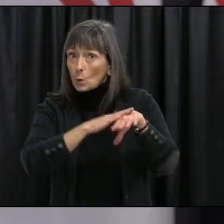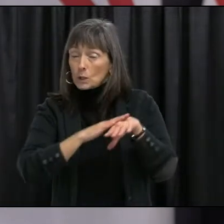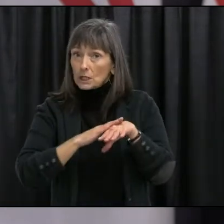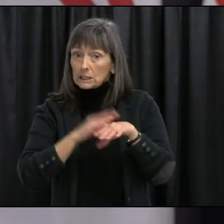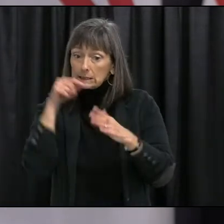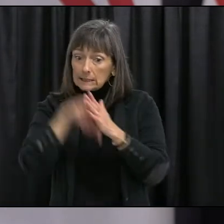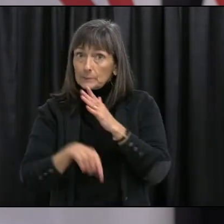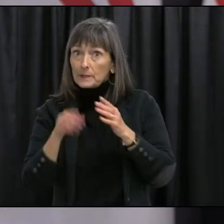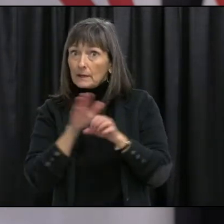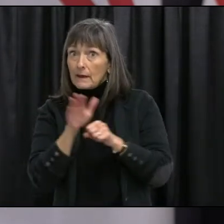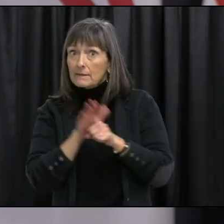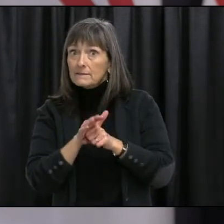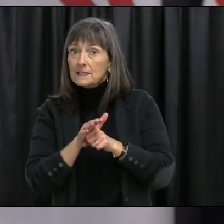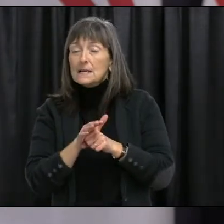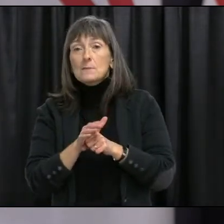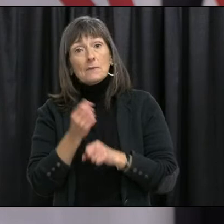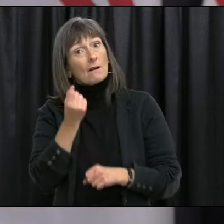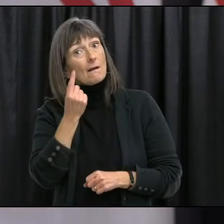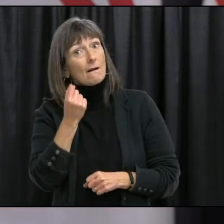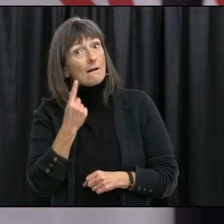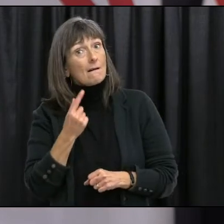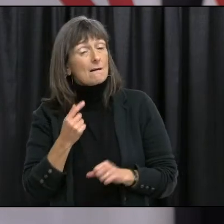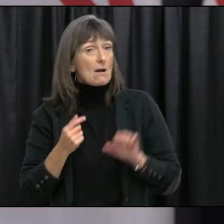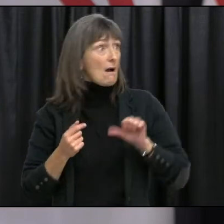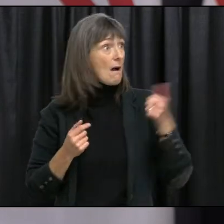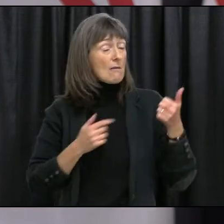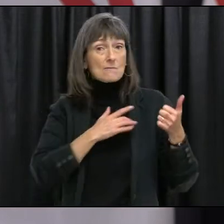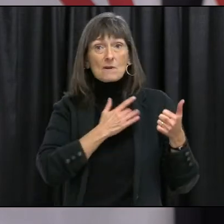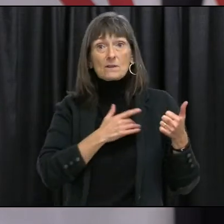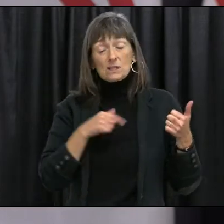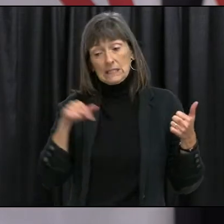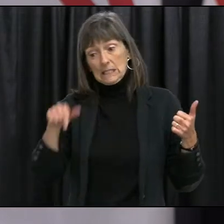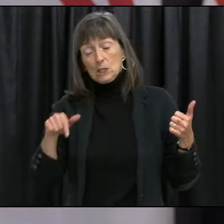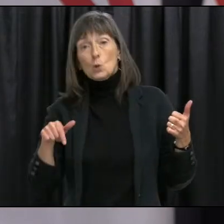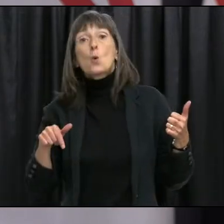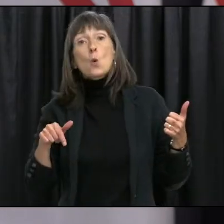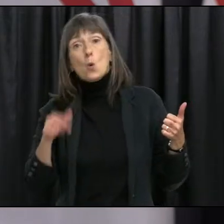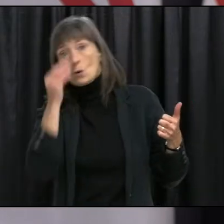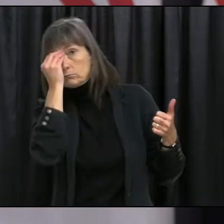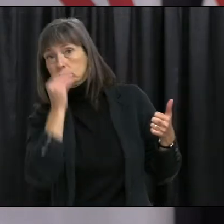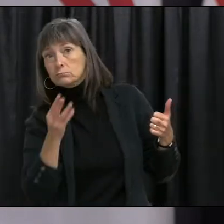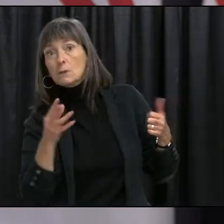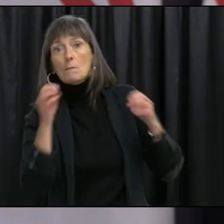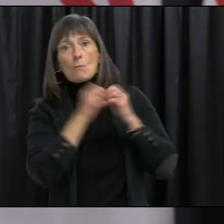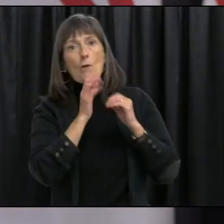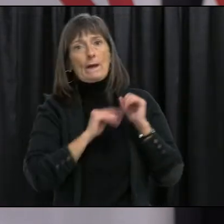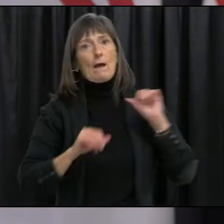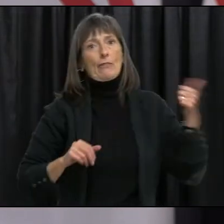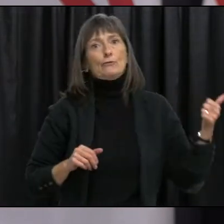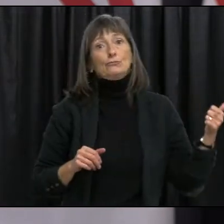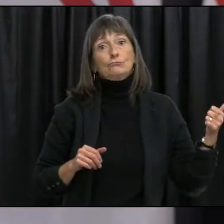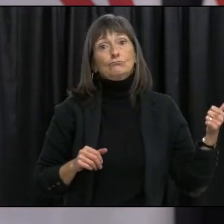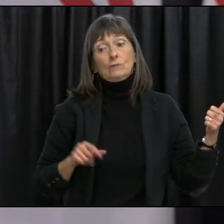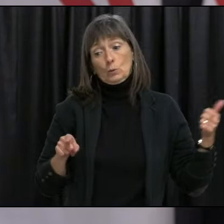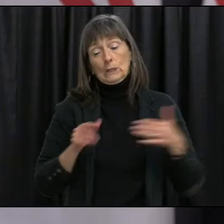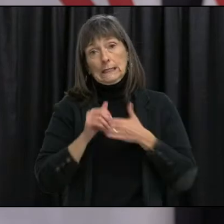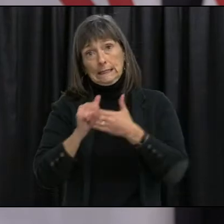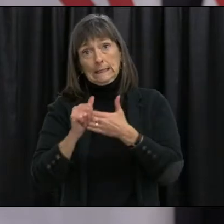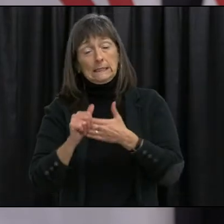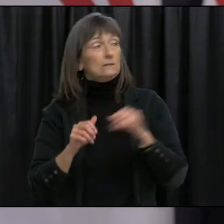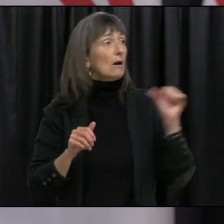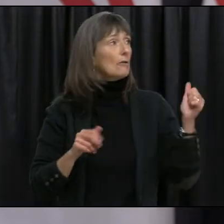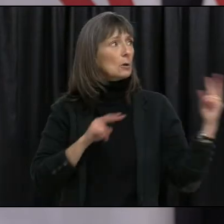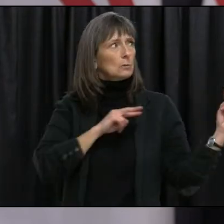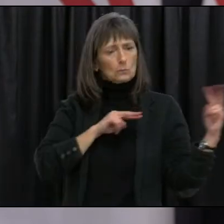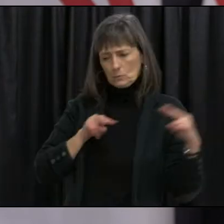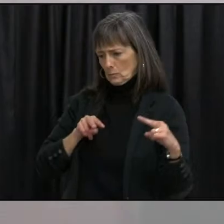of public health, the Public Health Department in Newfoundland and Labrador is actually setting the trend for the rest of the country.